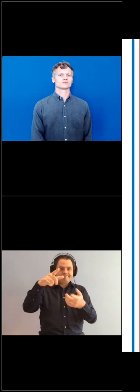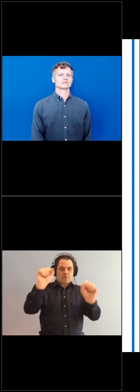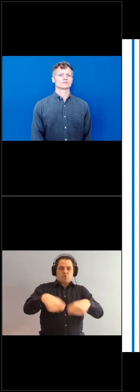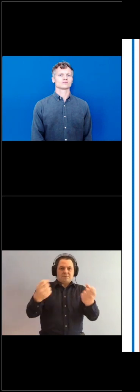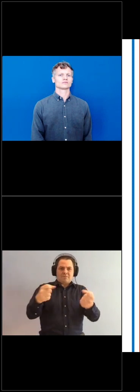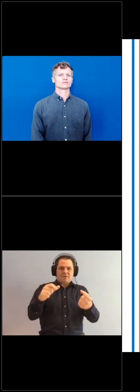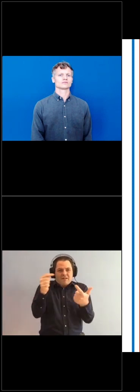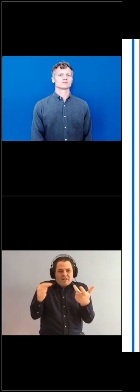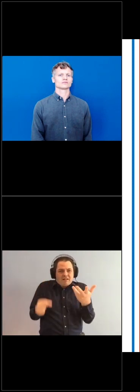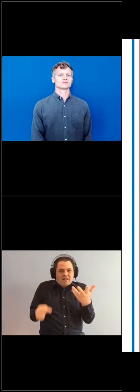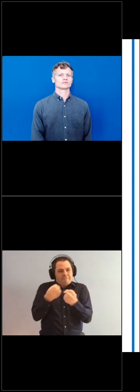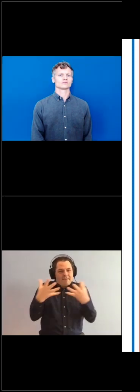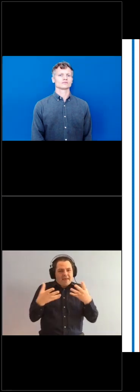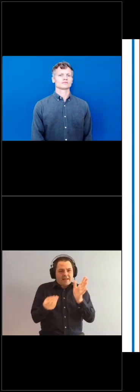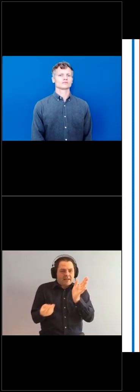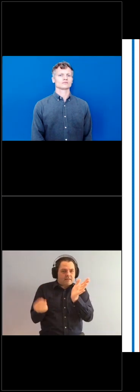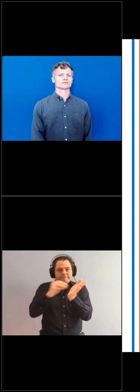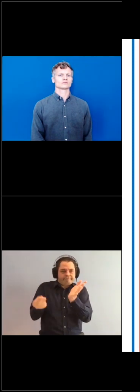So next slide.